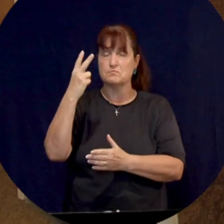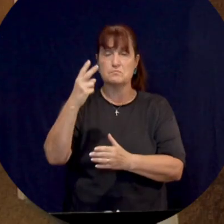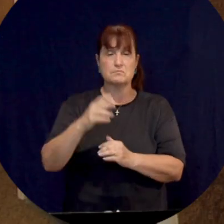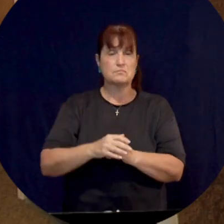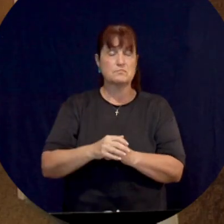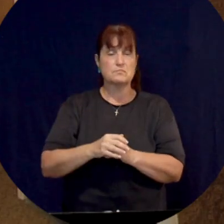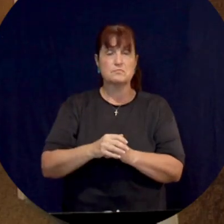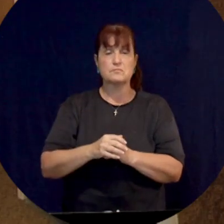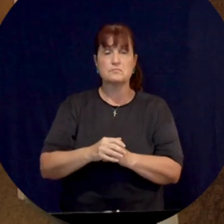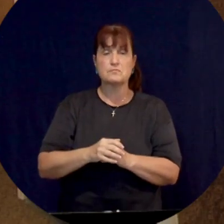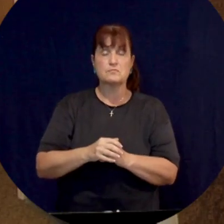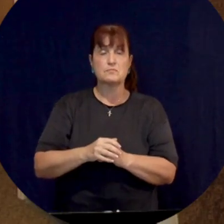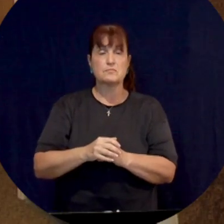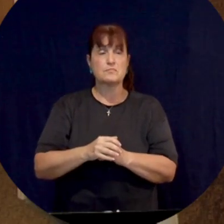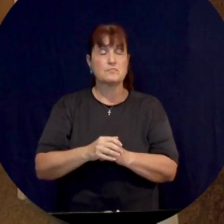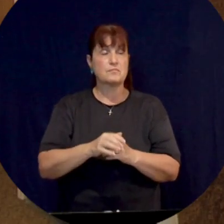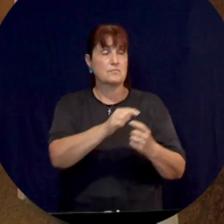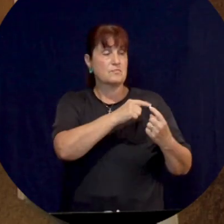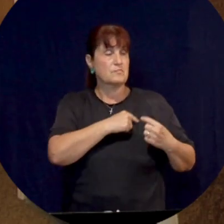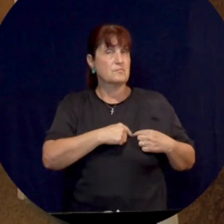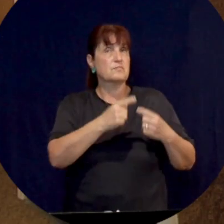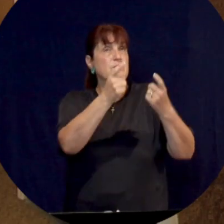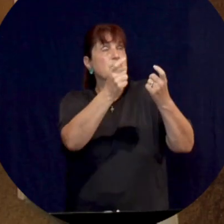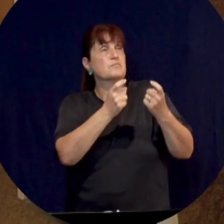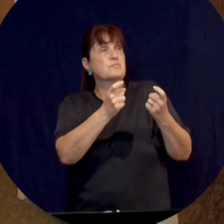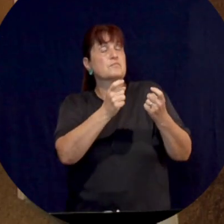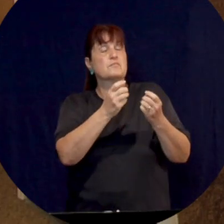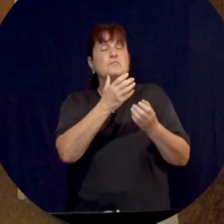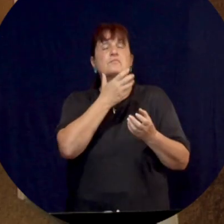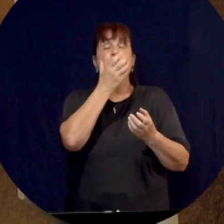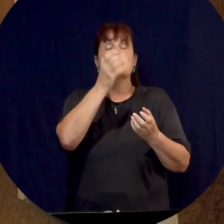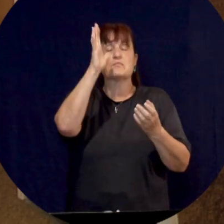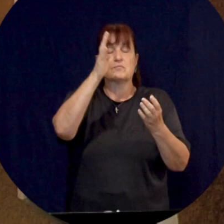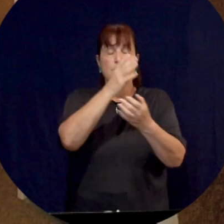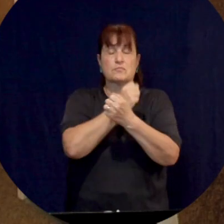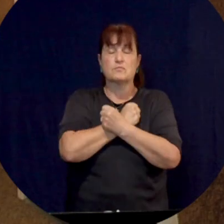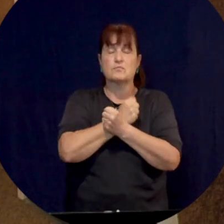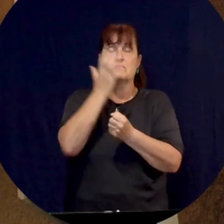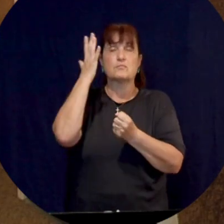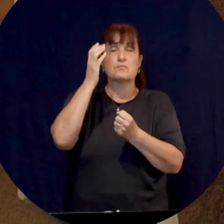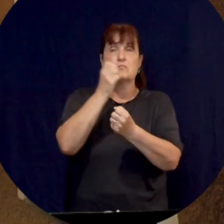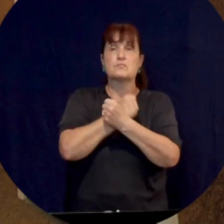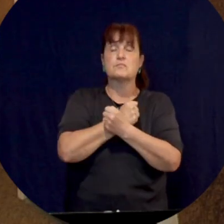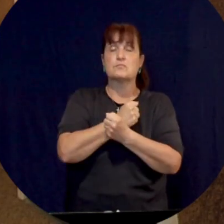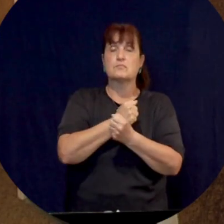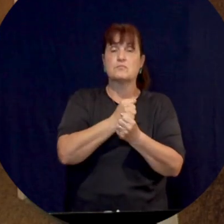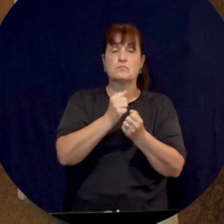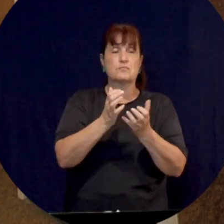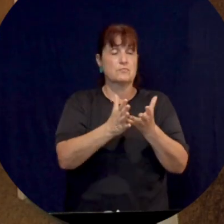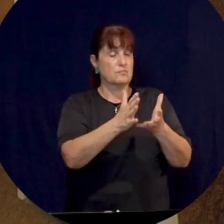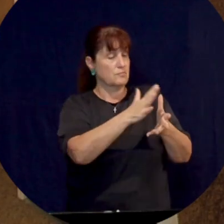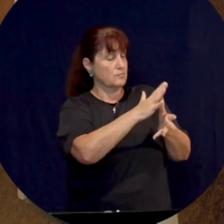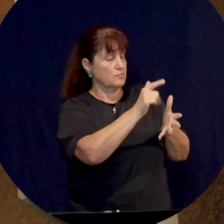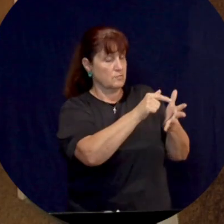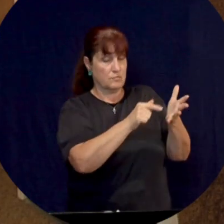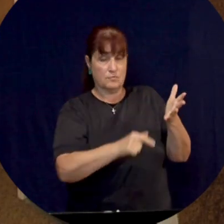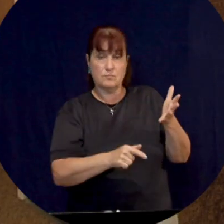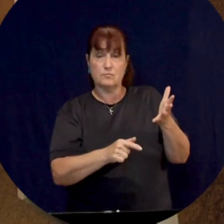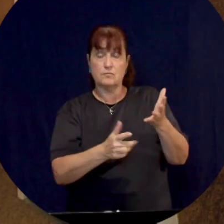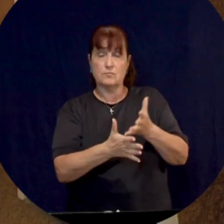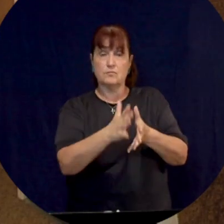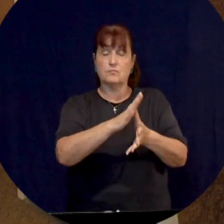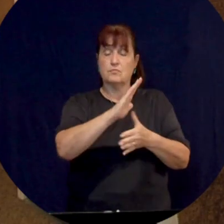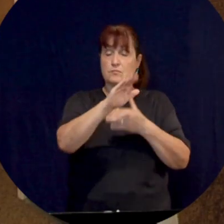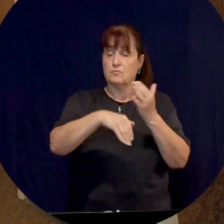fill our hearts, we pray, with the warmth of your love, so that loving you in all things and above all things, we